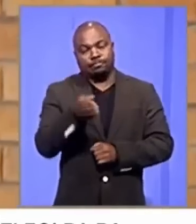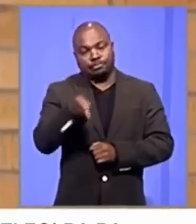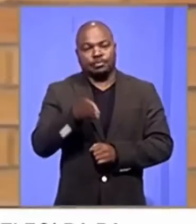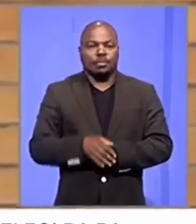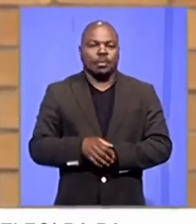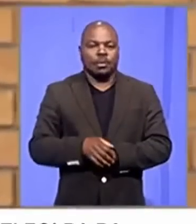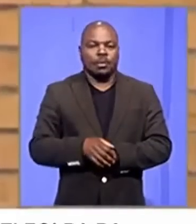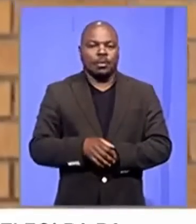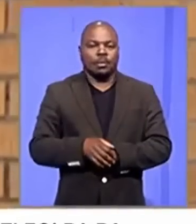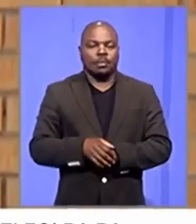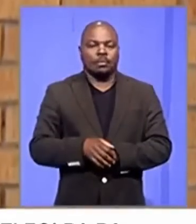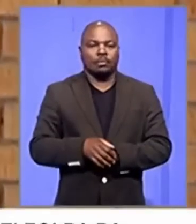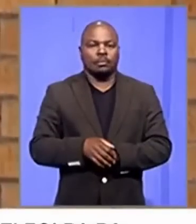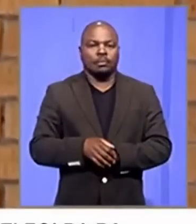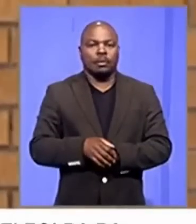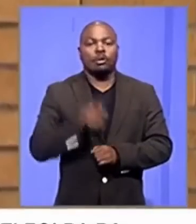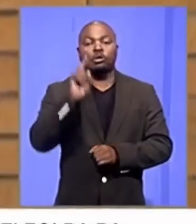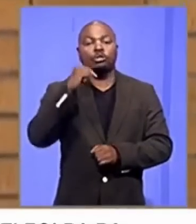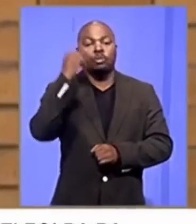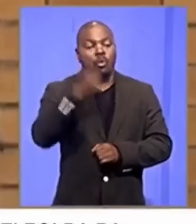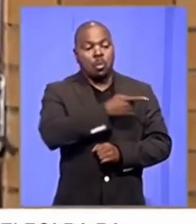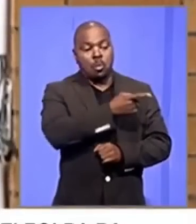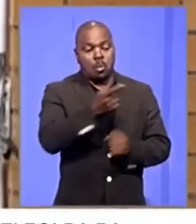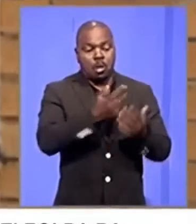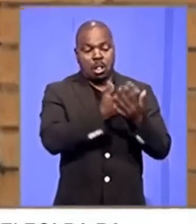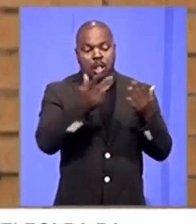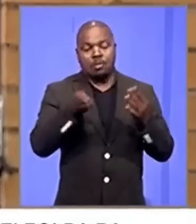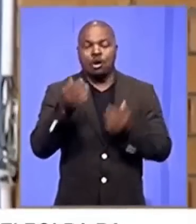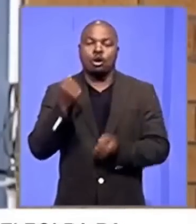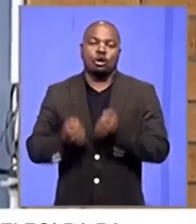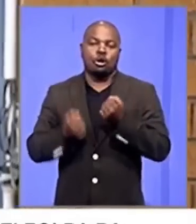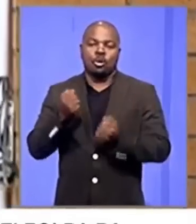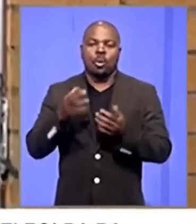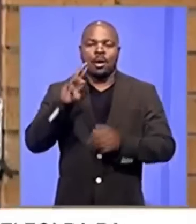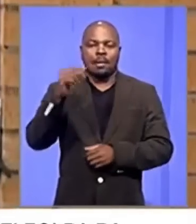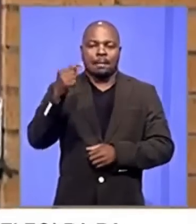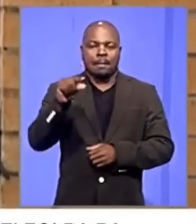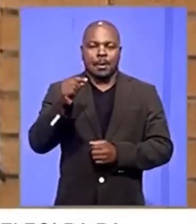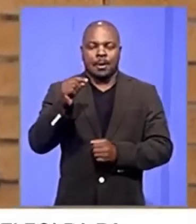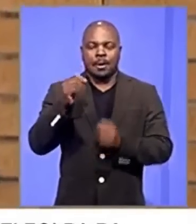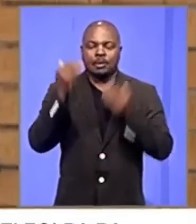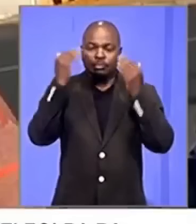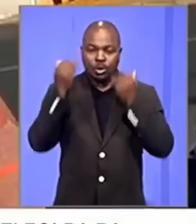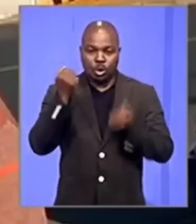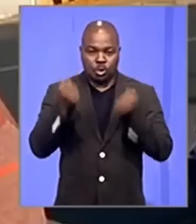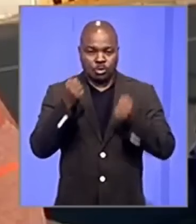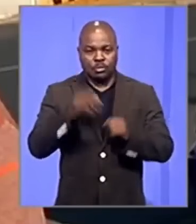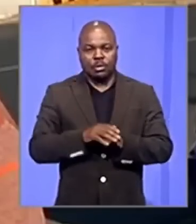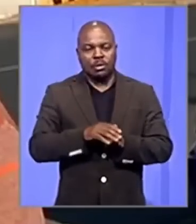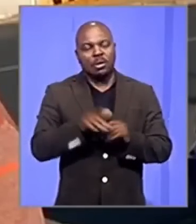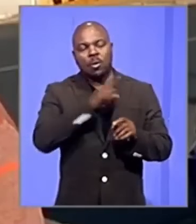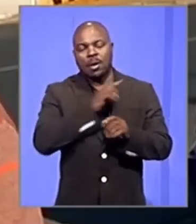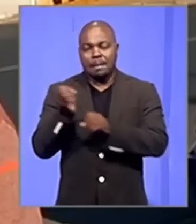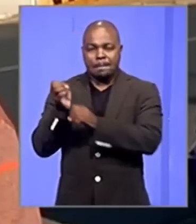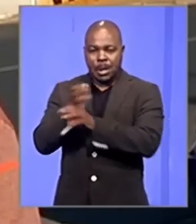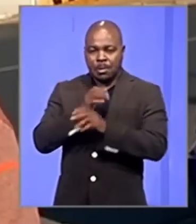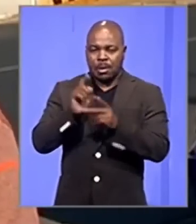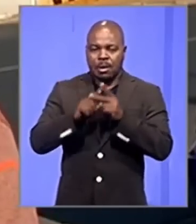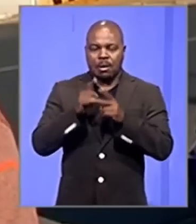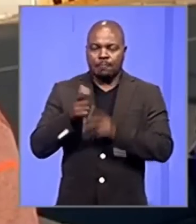in the police cells. Tomorrow they will be appearing in court at the Randburg Magistrate Court, and the charges are assault, pointing